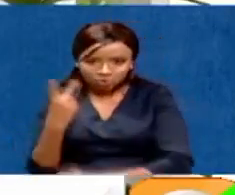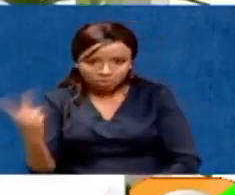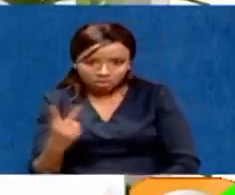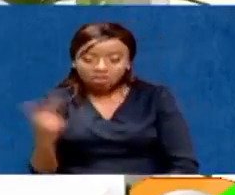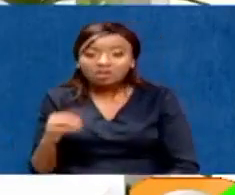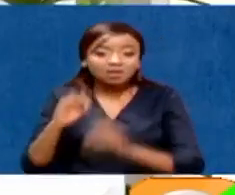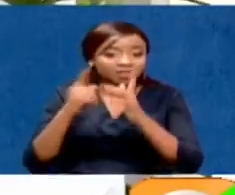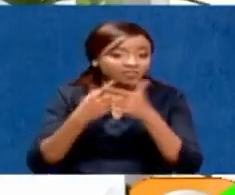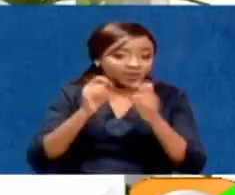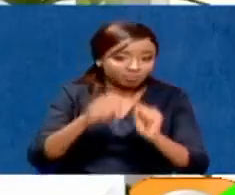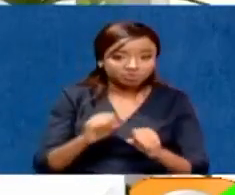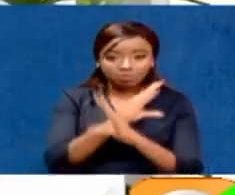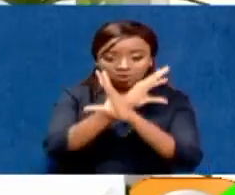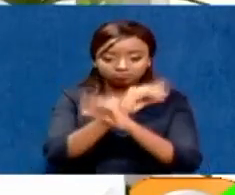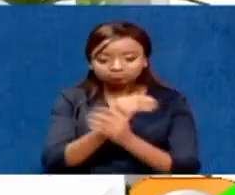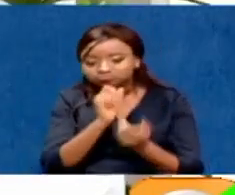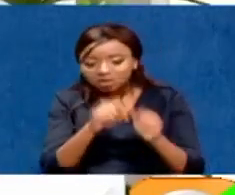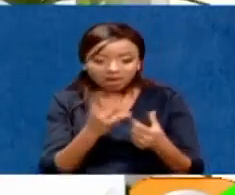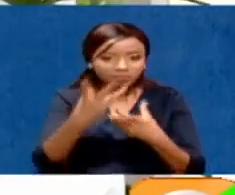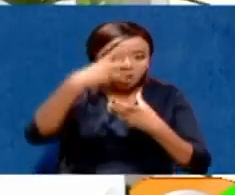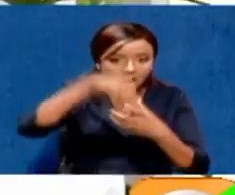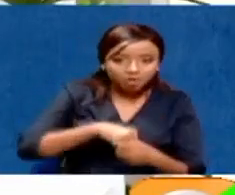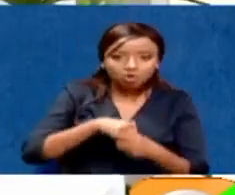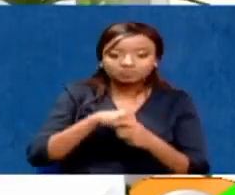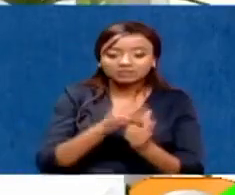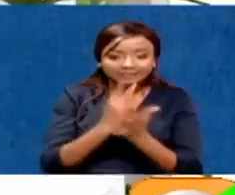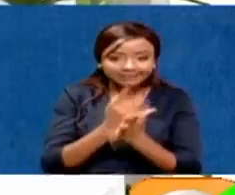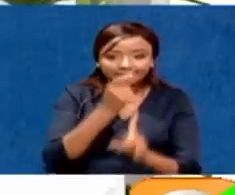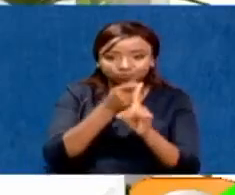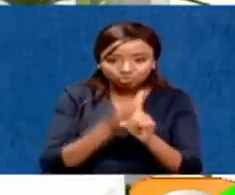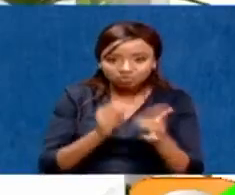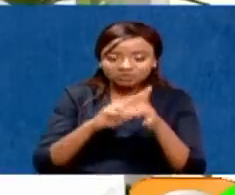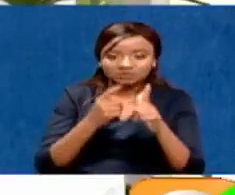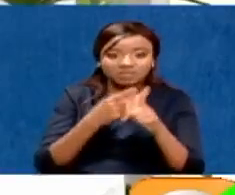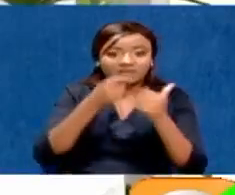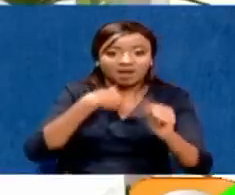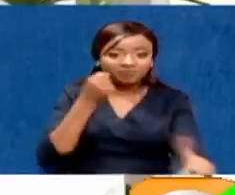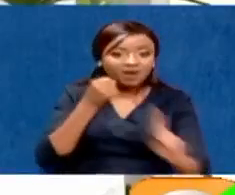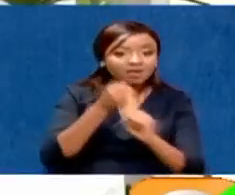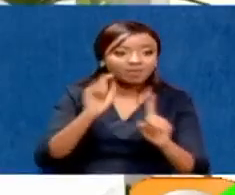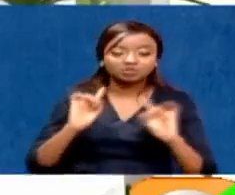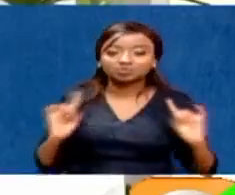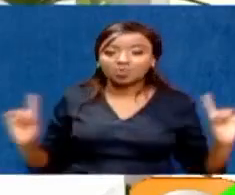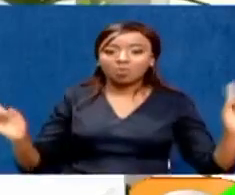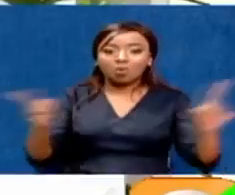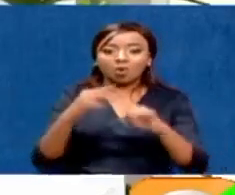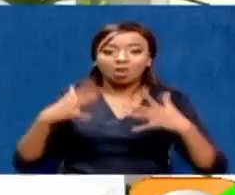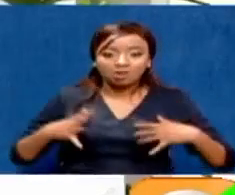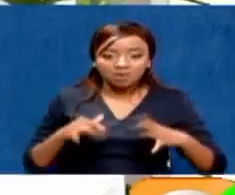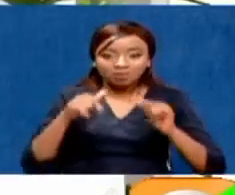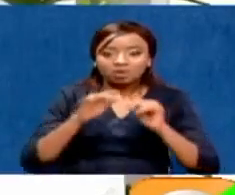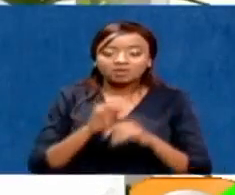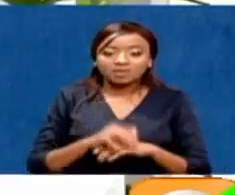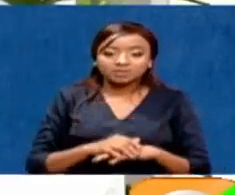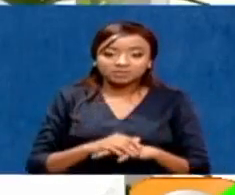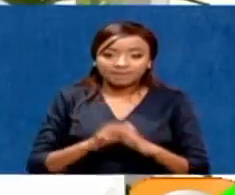can actually, by virtue of adopting certain tools, it can actually have an impact to everyone, you know, across the